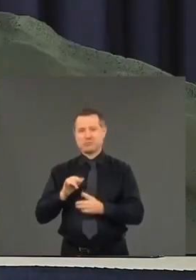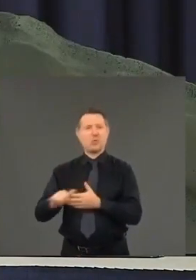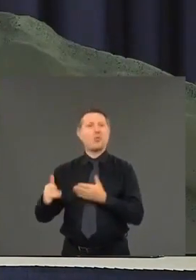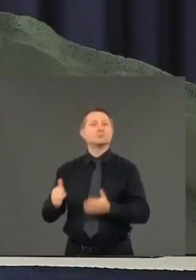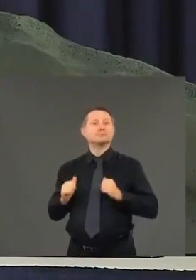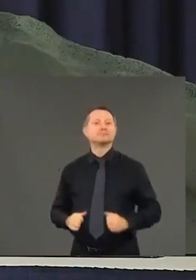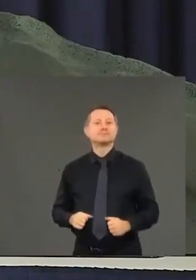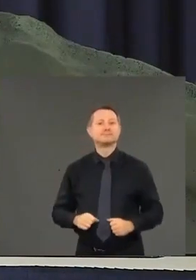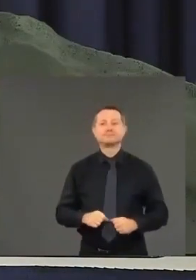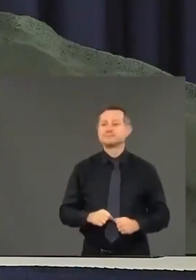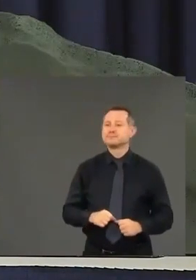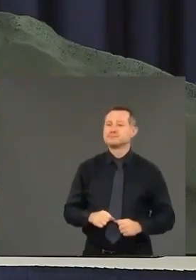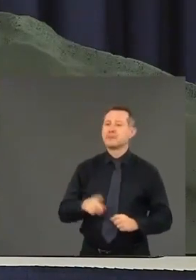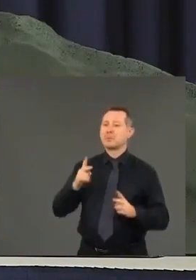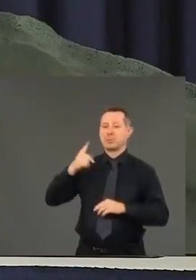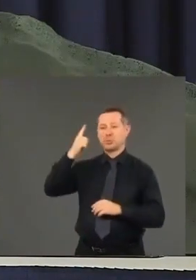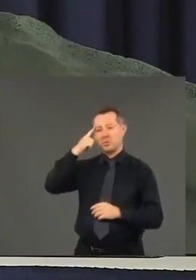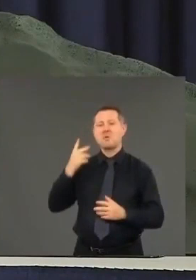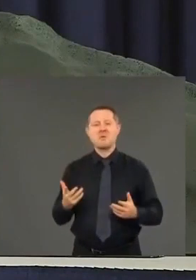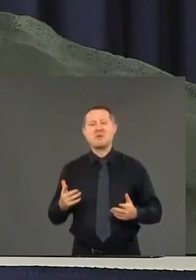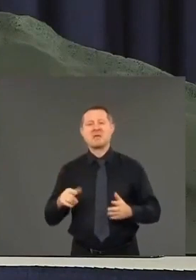was this policy that said